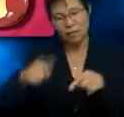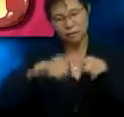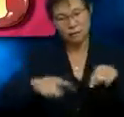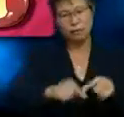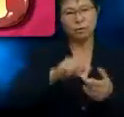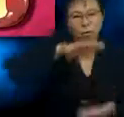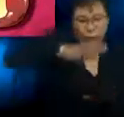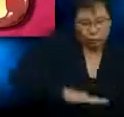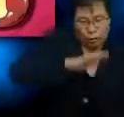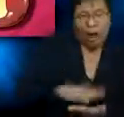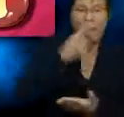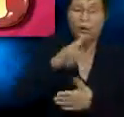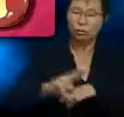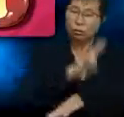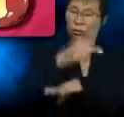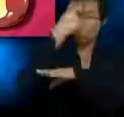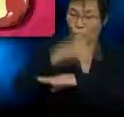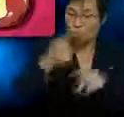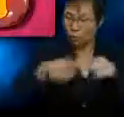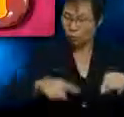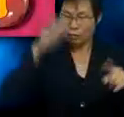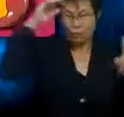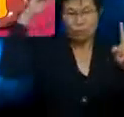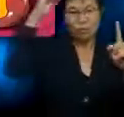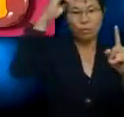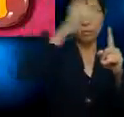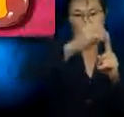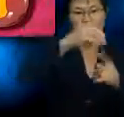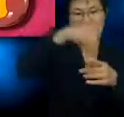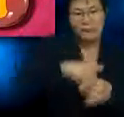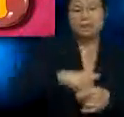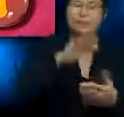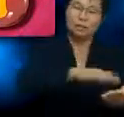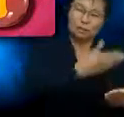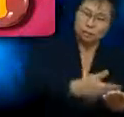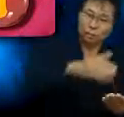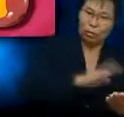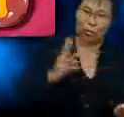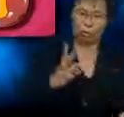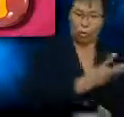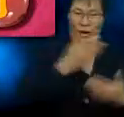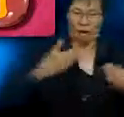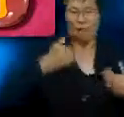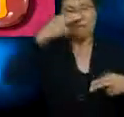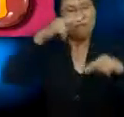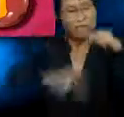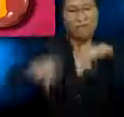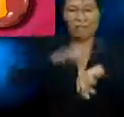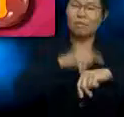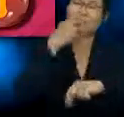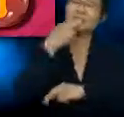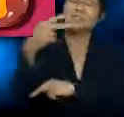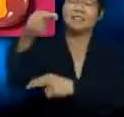spring are used for different purposes. In segment Songs, we will have a fun time singing a